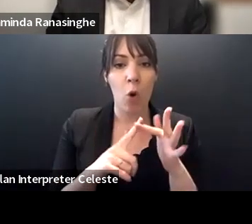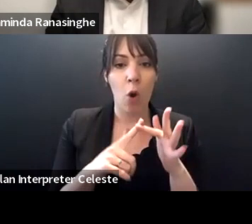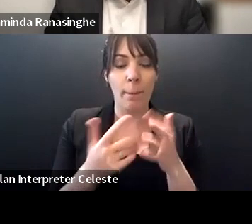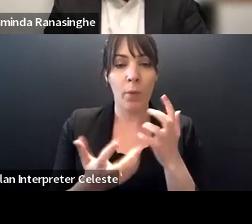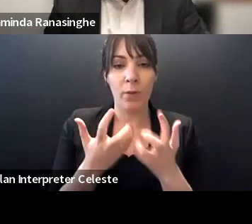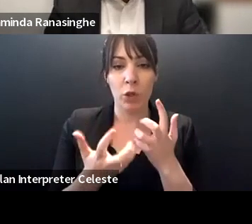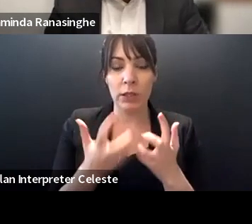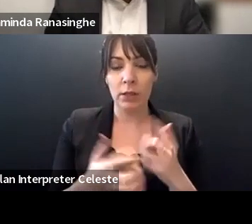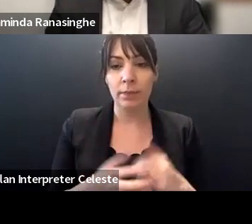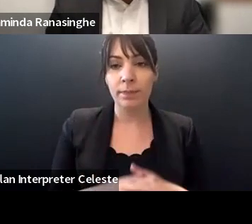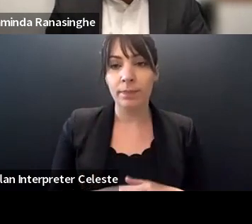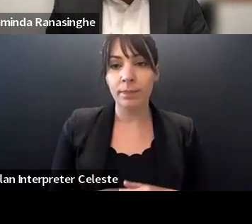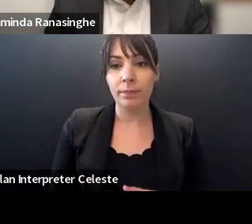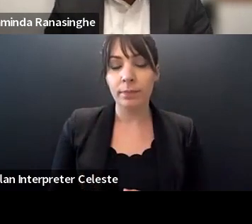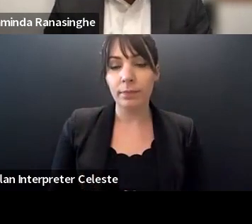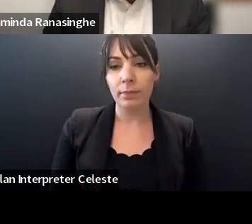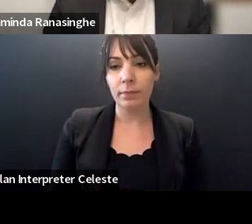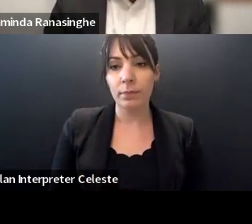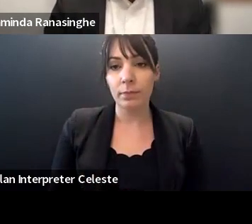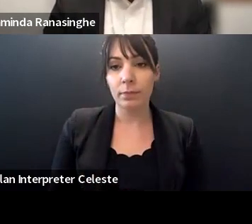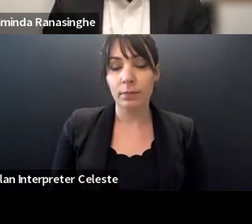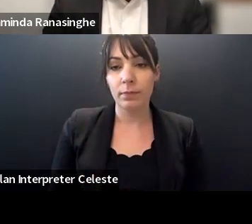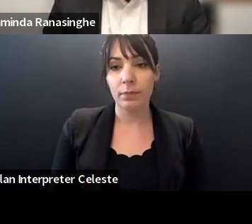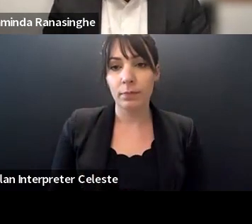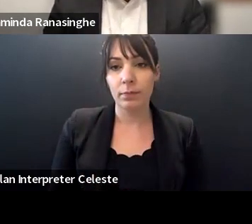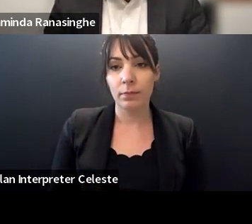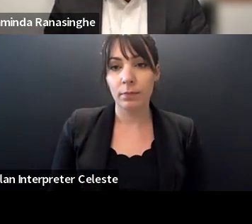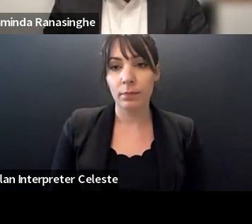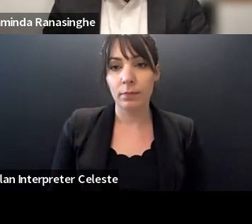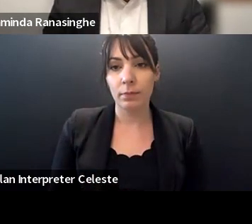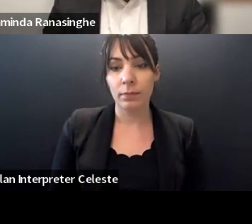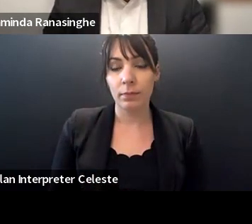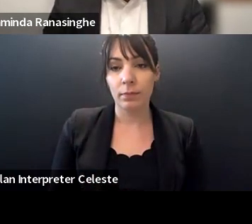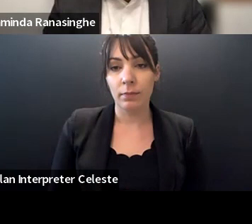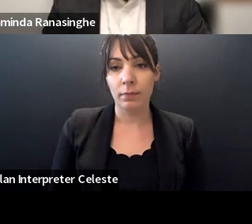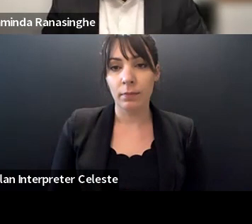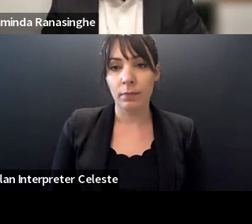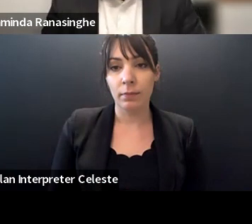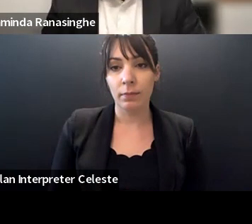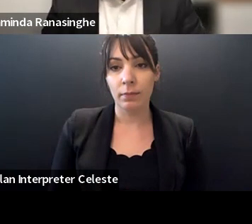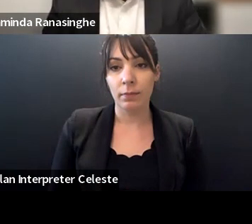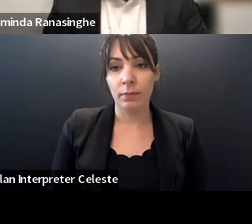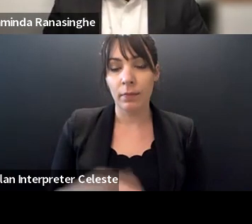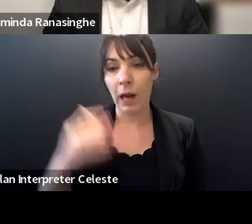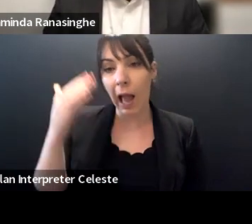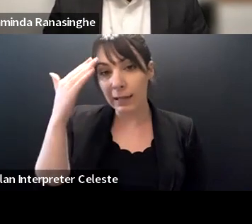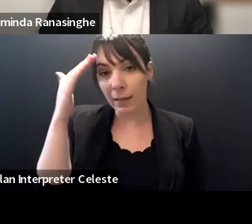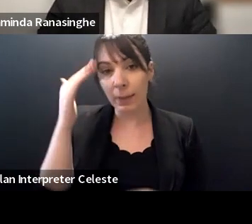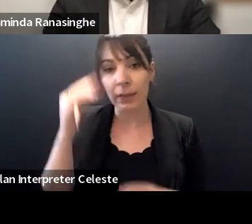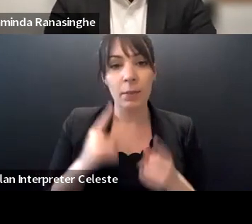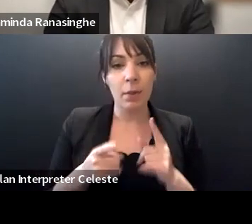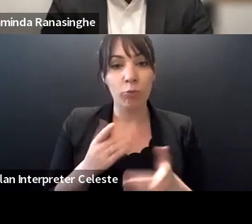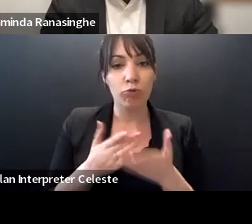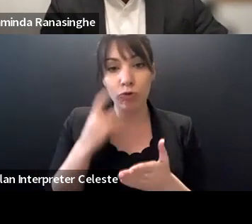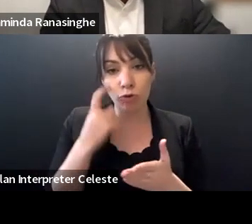for example, where academics, level B or level A academic, is trying really, really hard